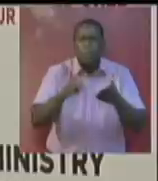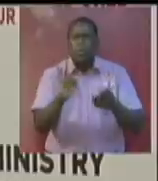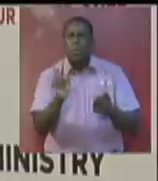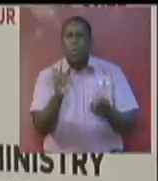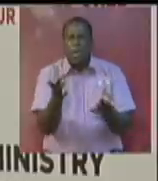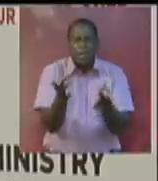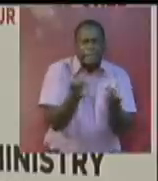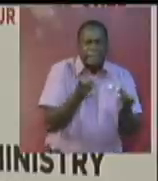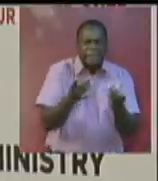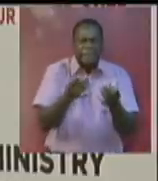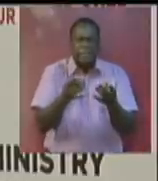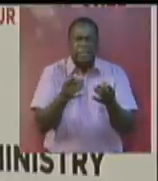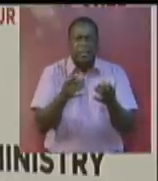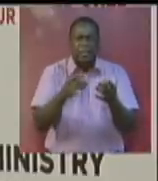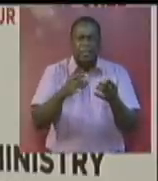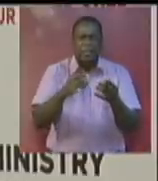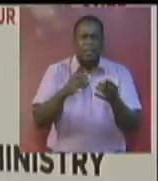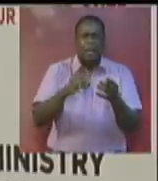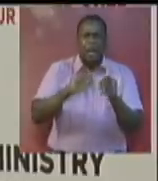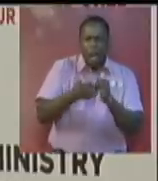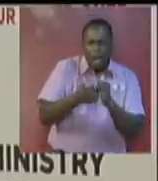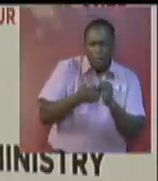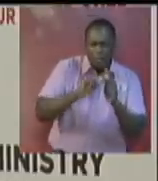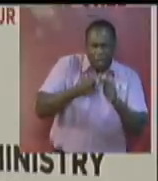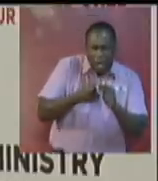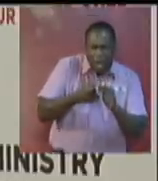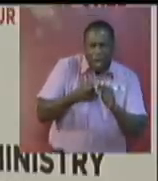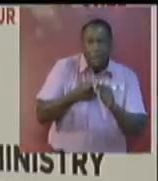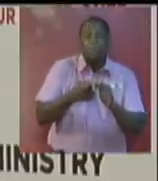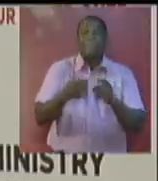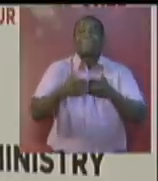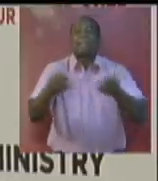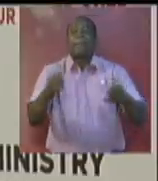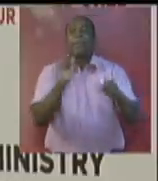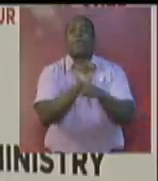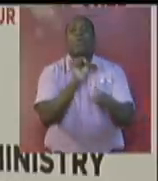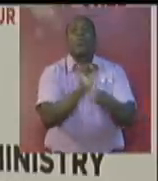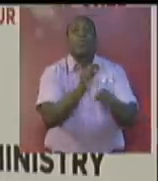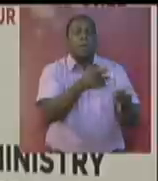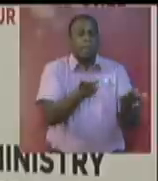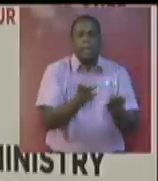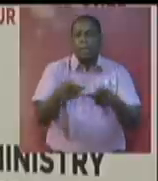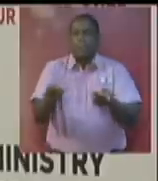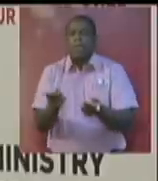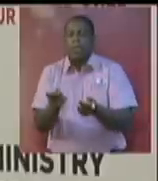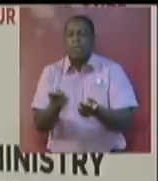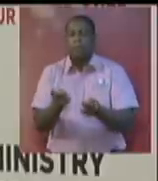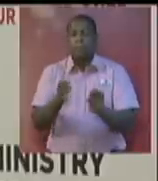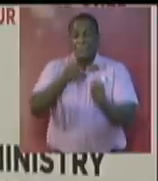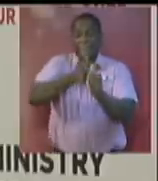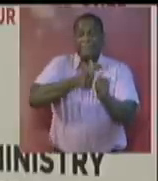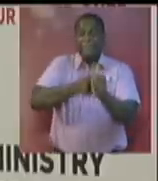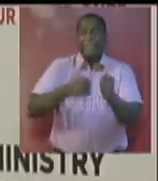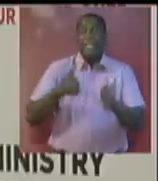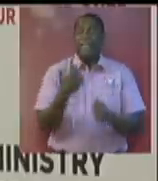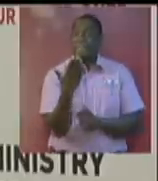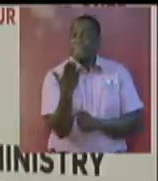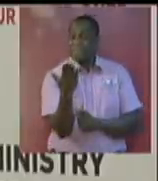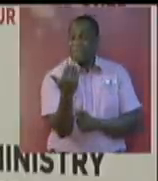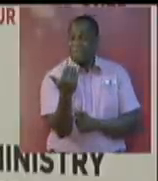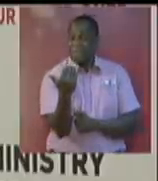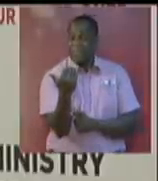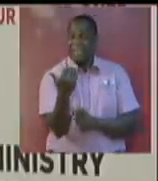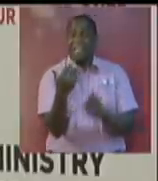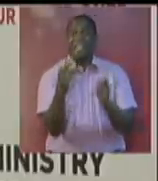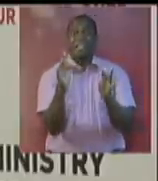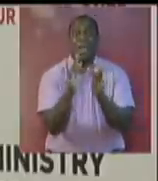2 separate individuals, 2 separate workplaces, each one of those had at least 15 contacts